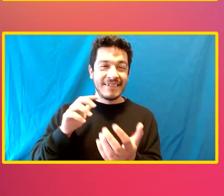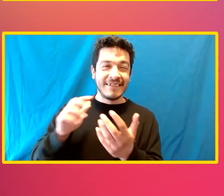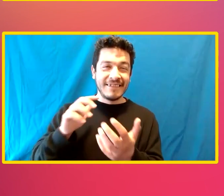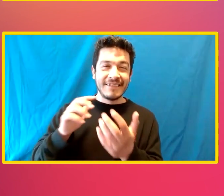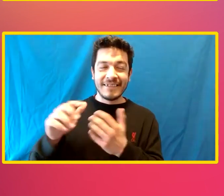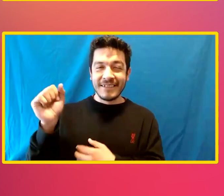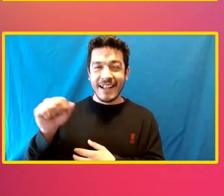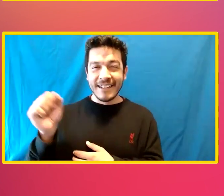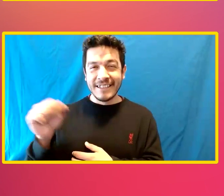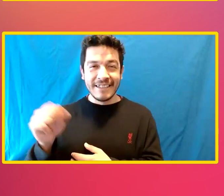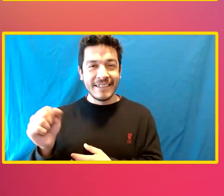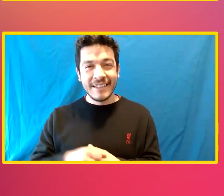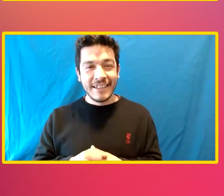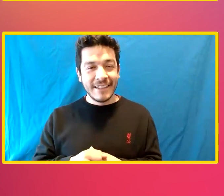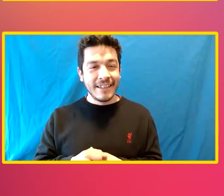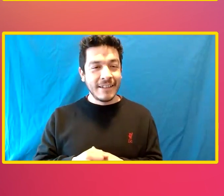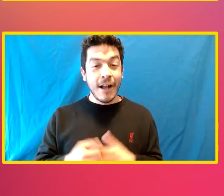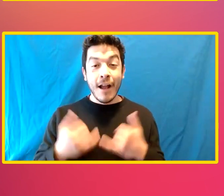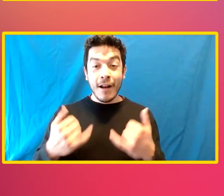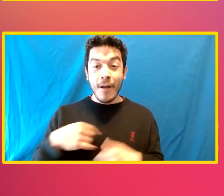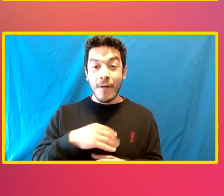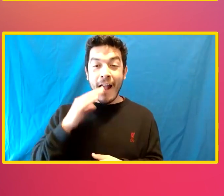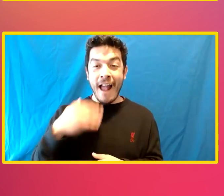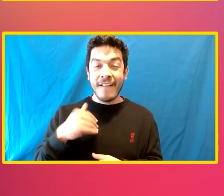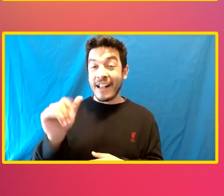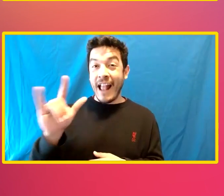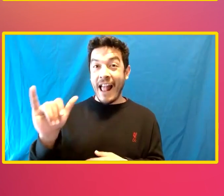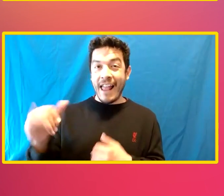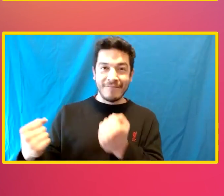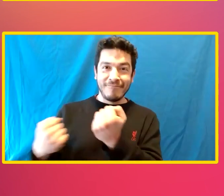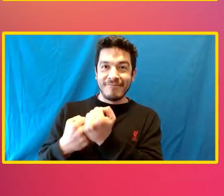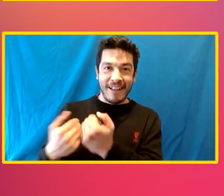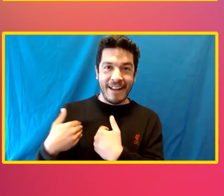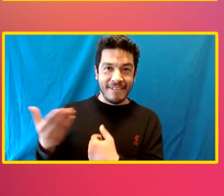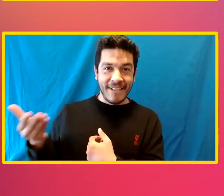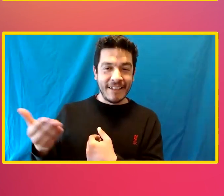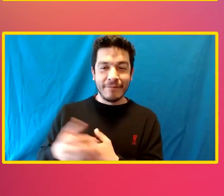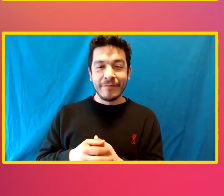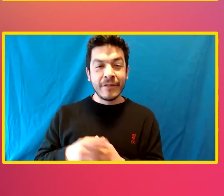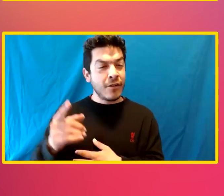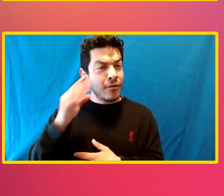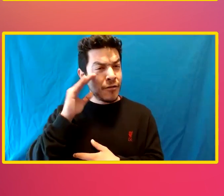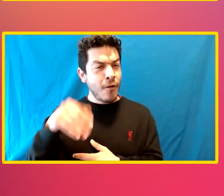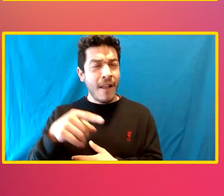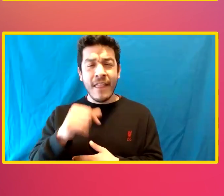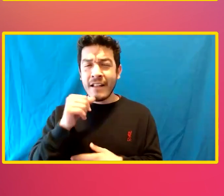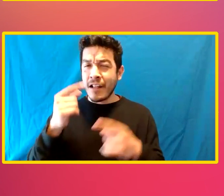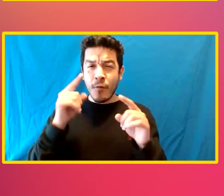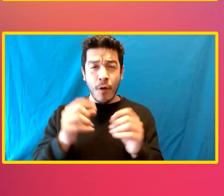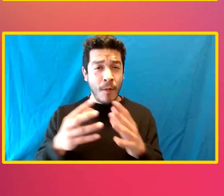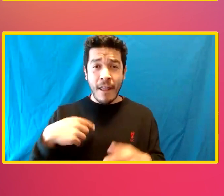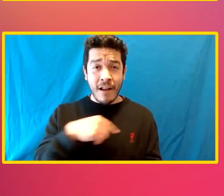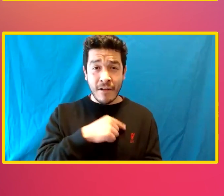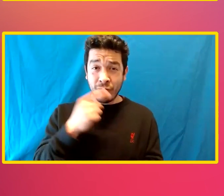yes, yes. And Yes. we're happy to have an ally. We're happy to have an ally. You know, this doesn't work without us,